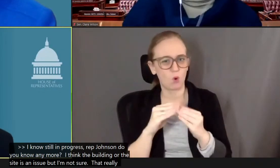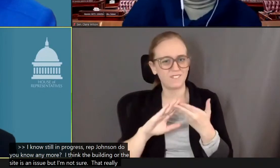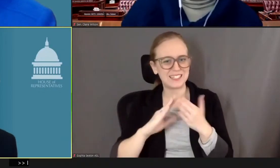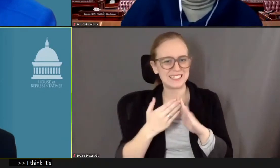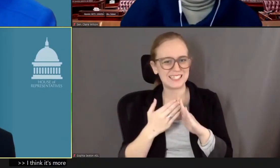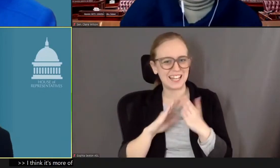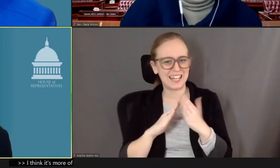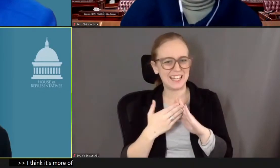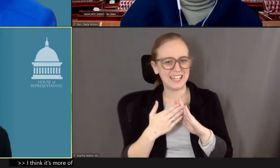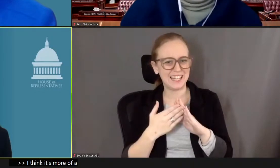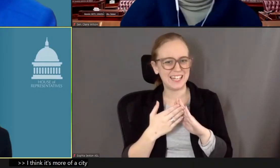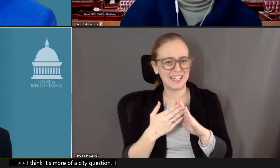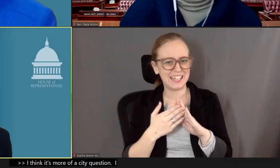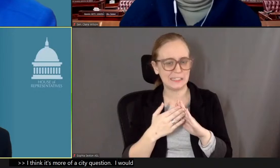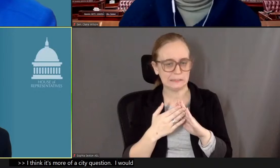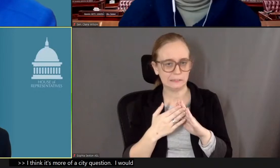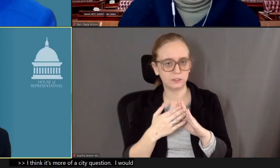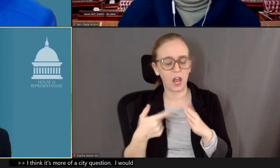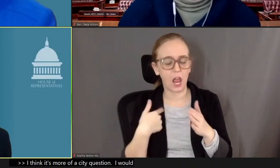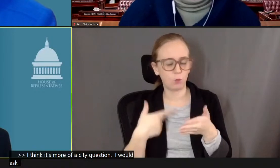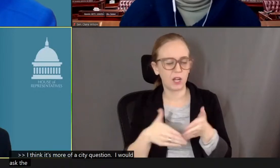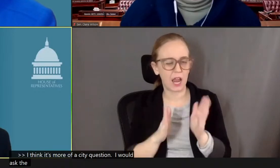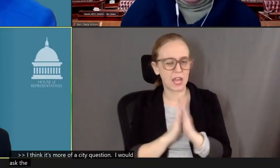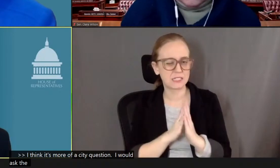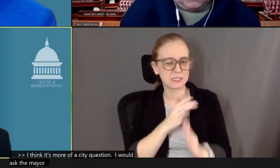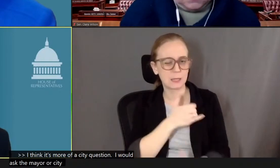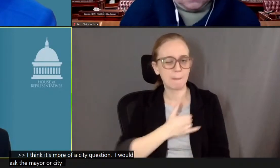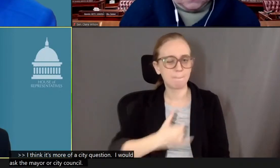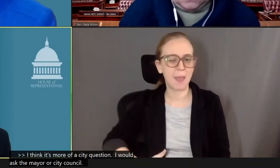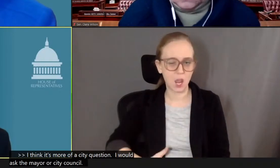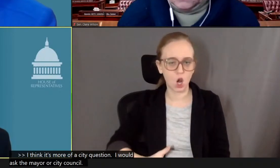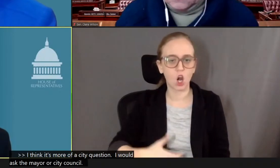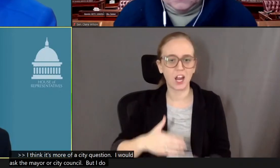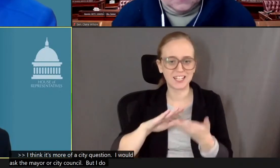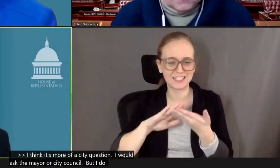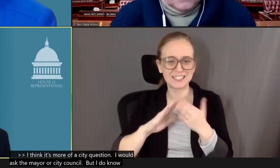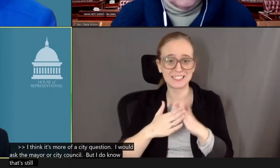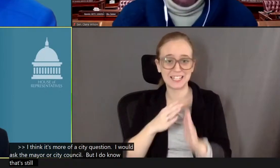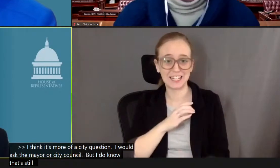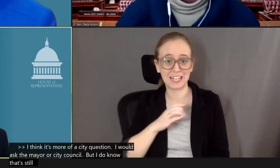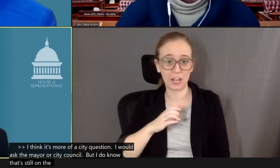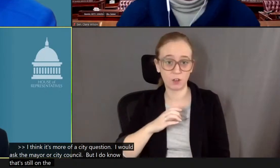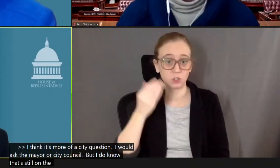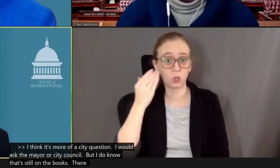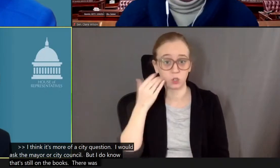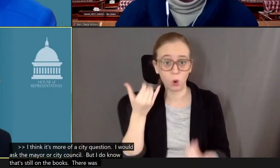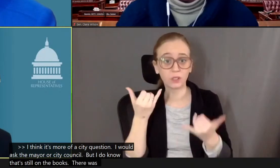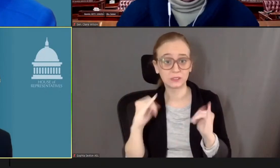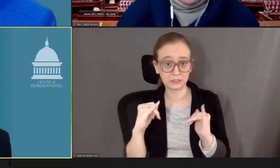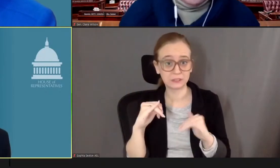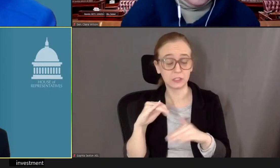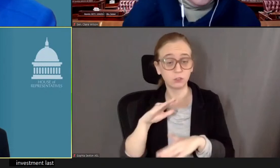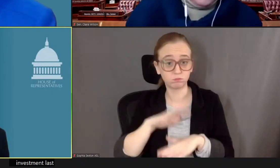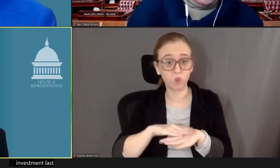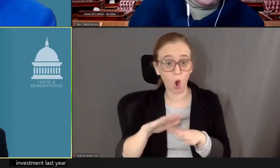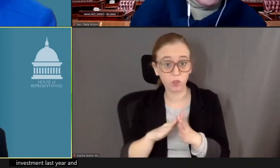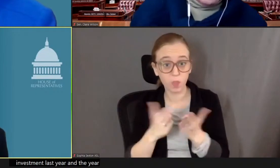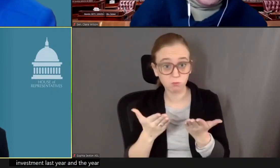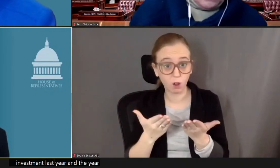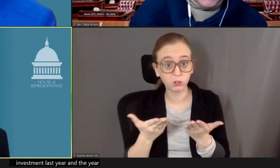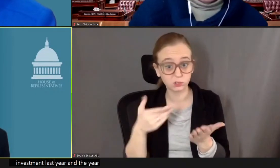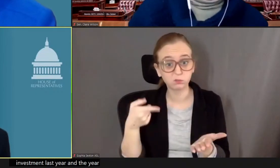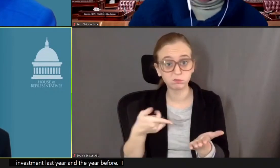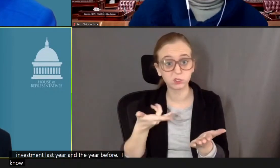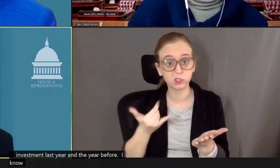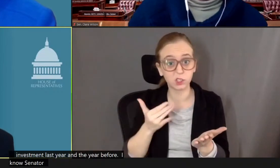would ask the mayor and city council, but I do know it's still on the books. There was an investment last year and the year before. I know Senator Wilson, you were part